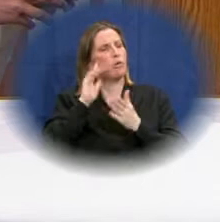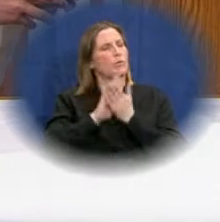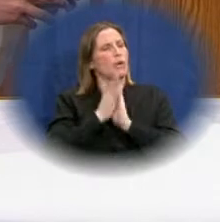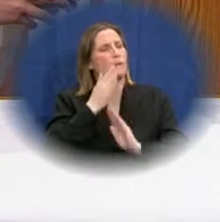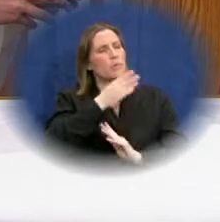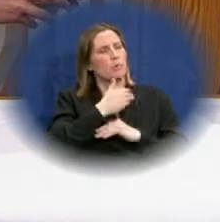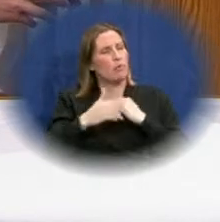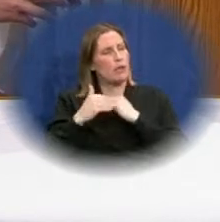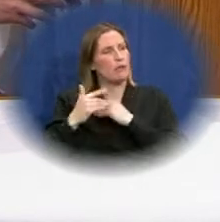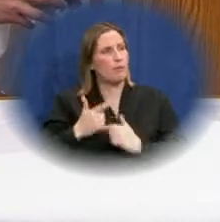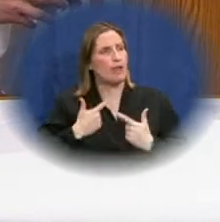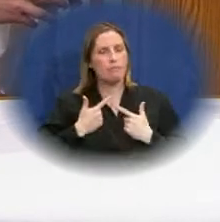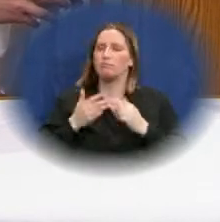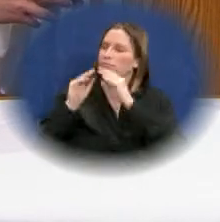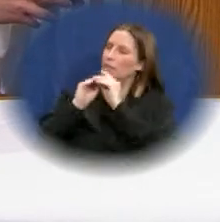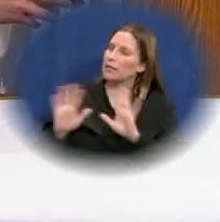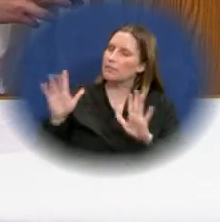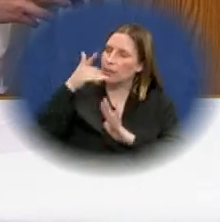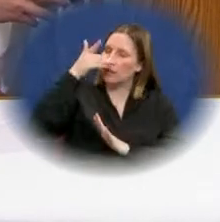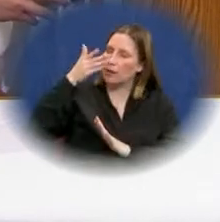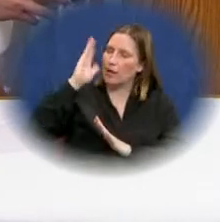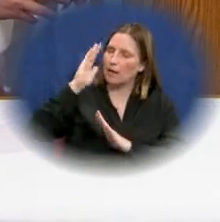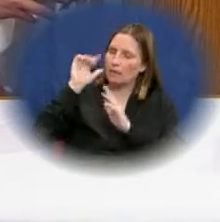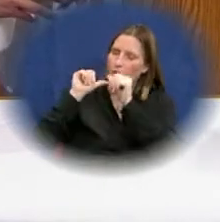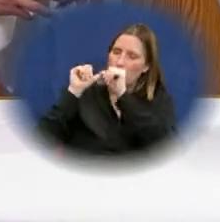of life. Blessed be God forever.